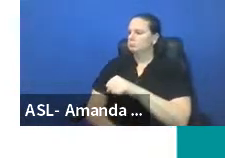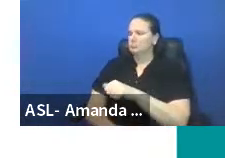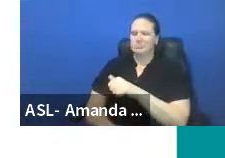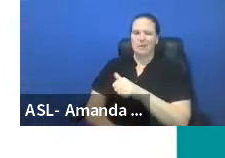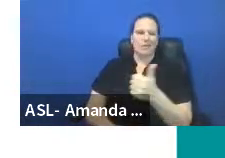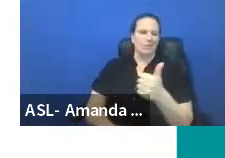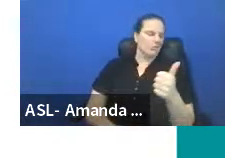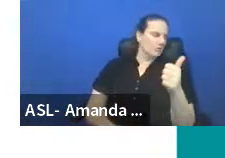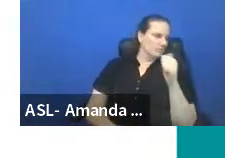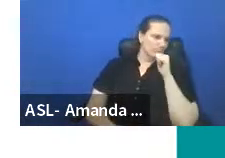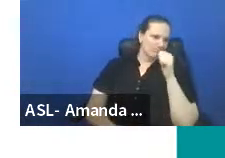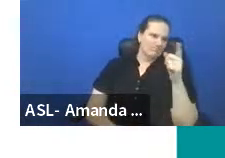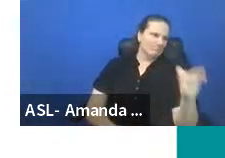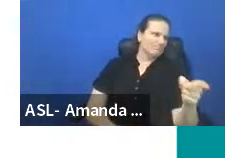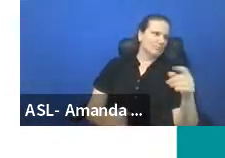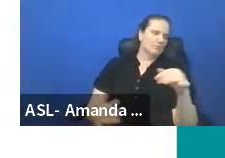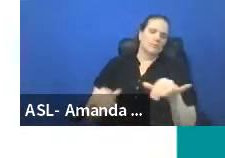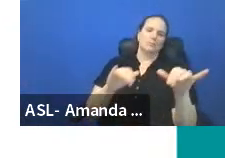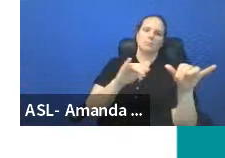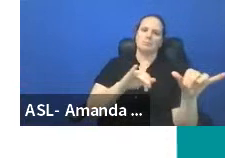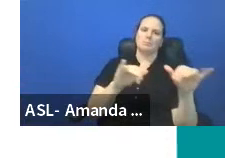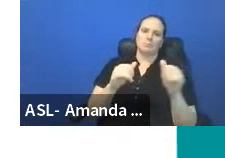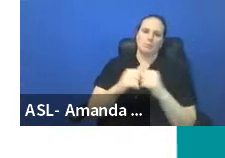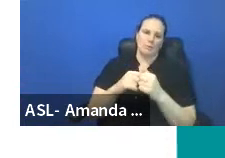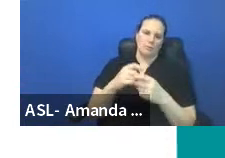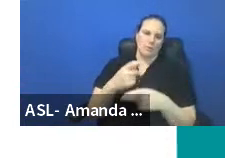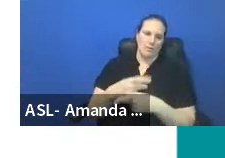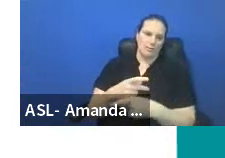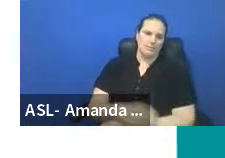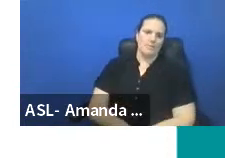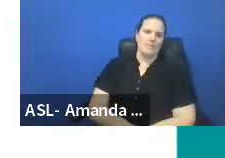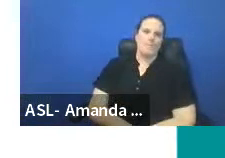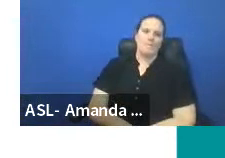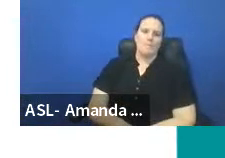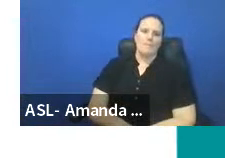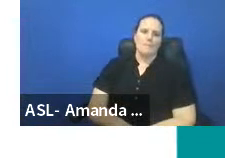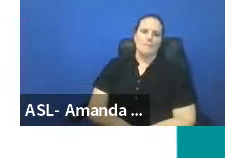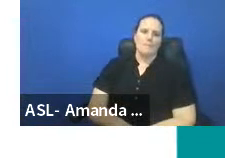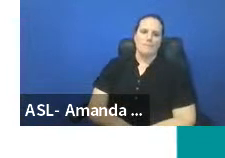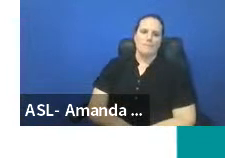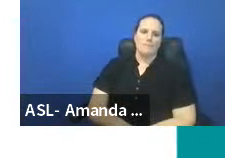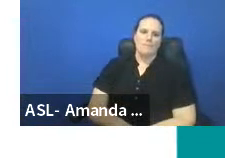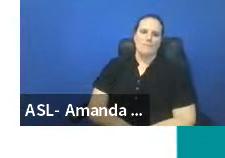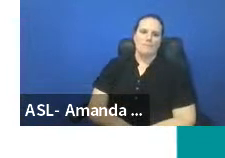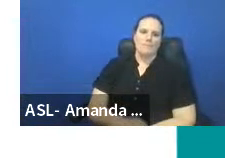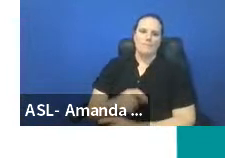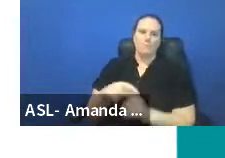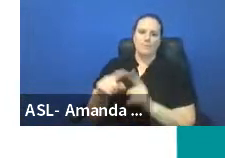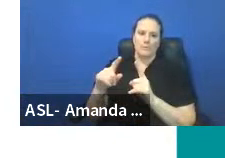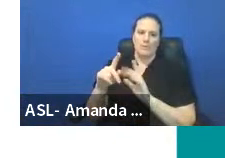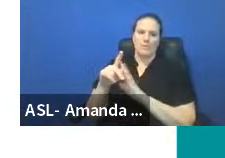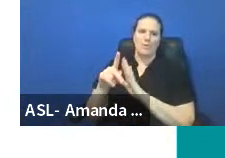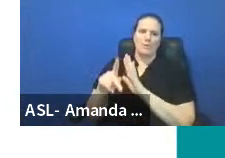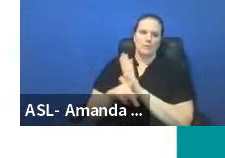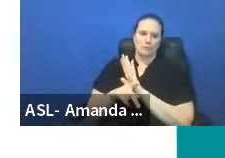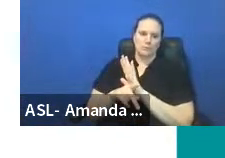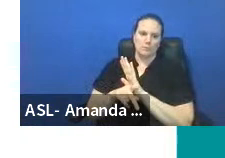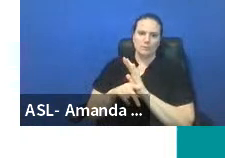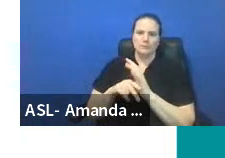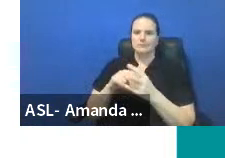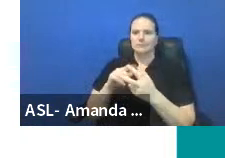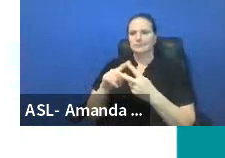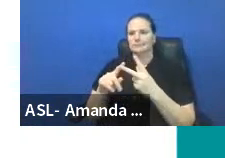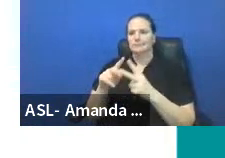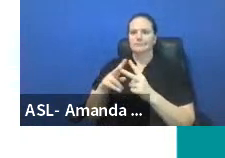kind of the same thing as it relates to tribes. There is a different policy in each state that is either being considered